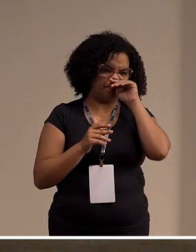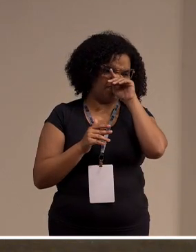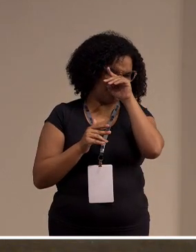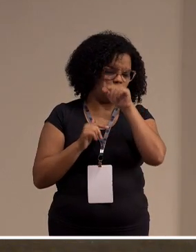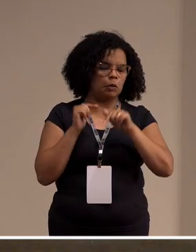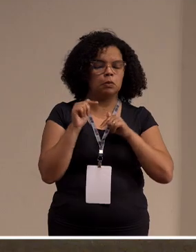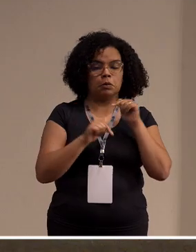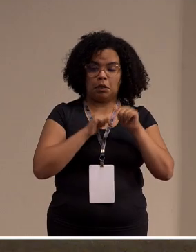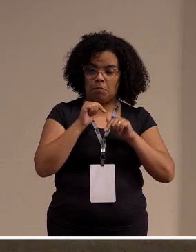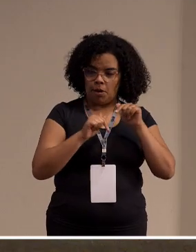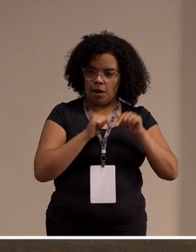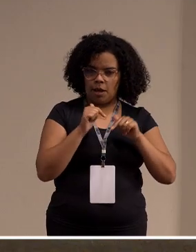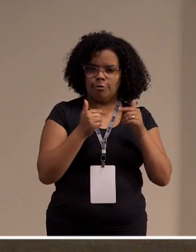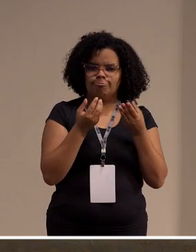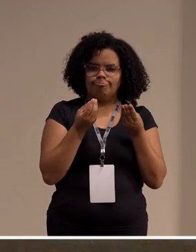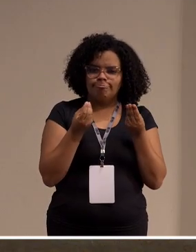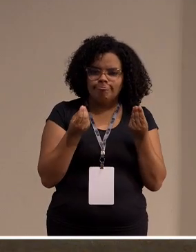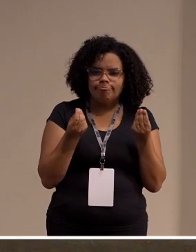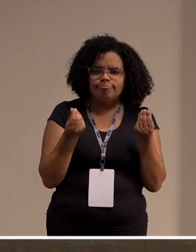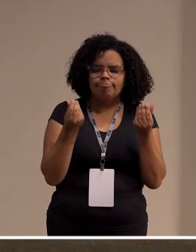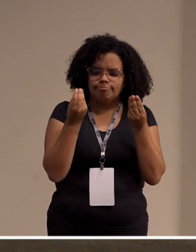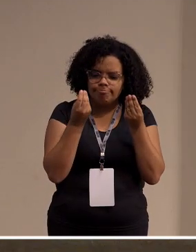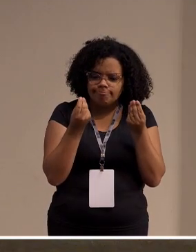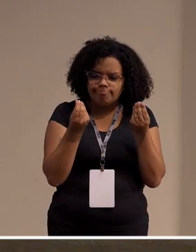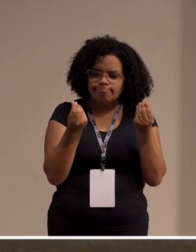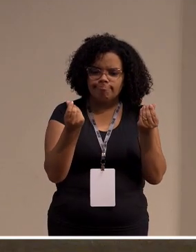um trabalho muito delicado de